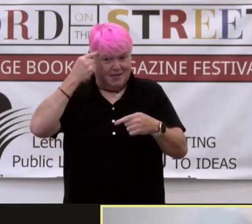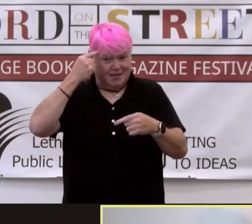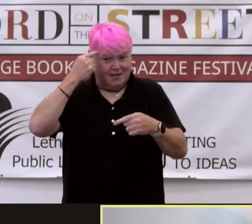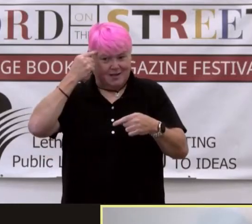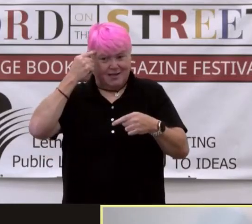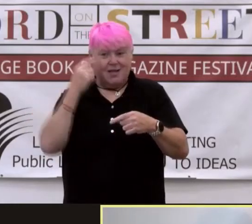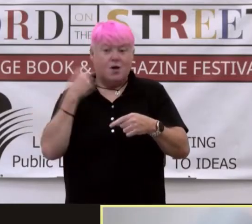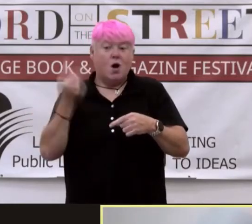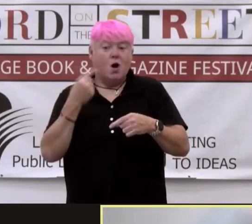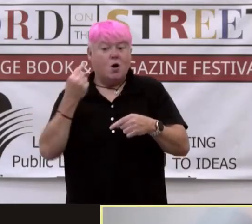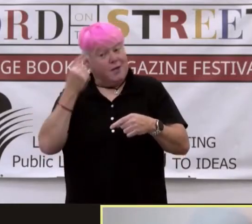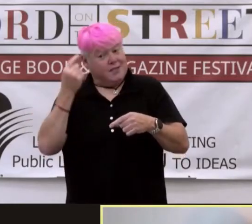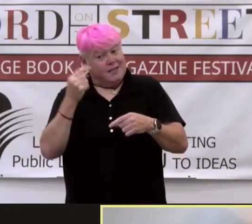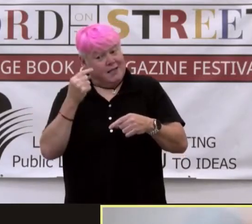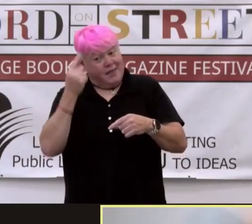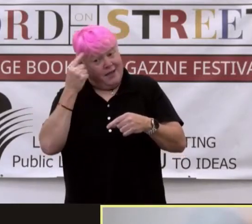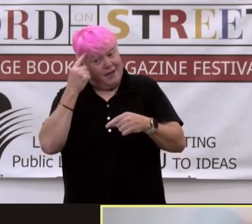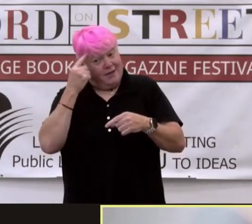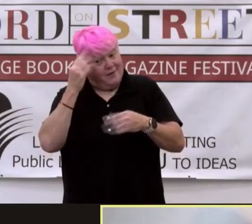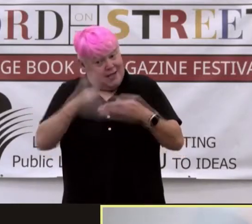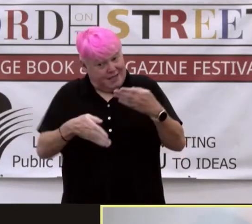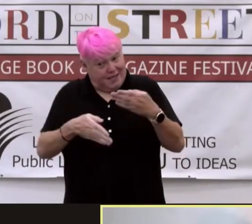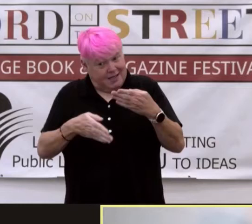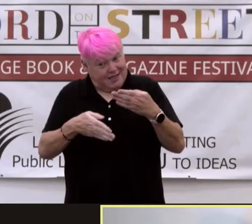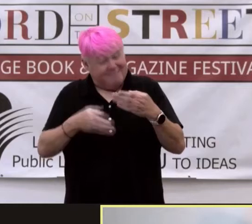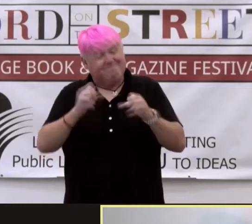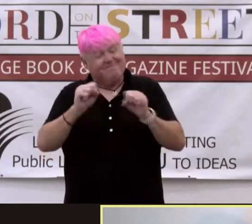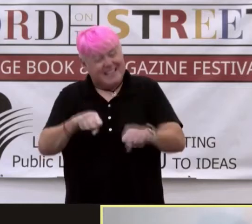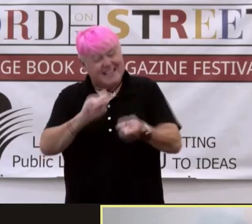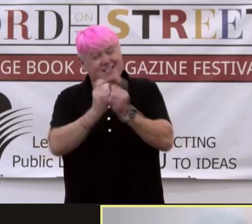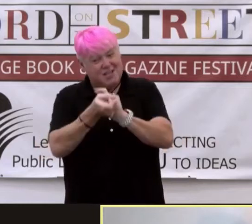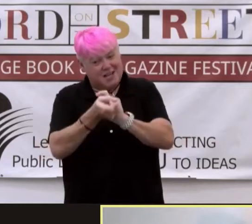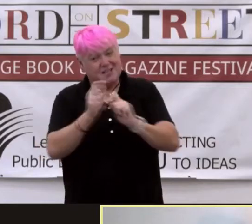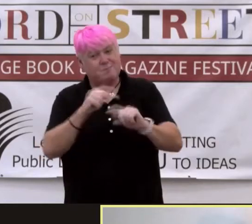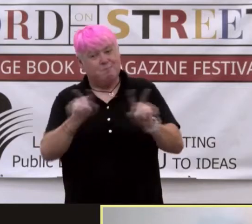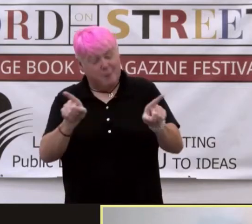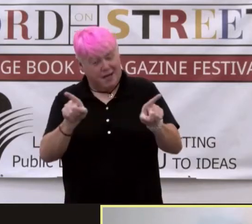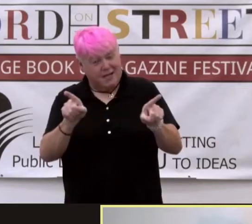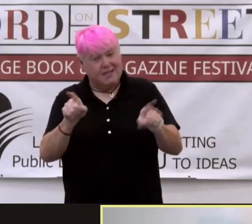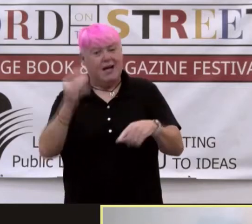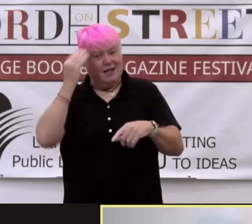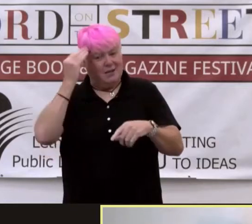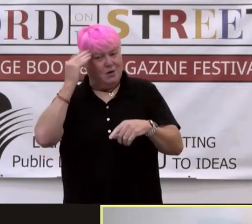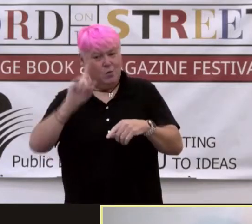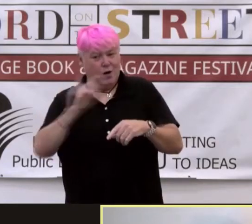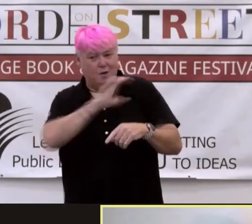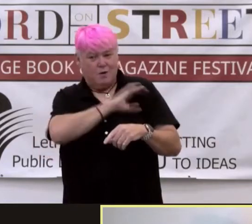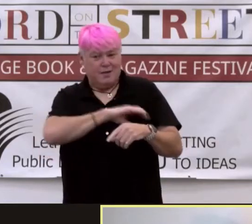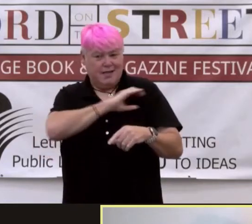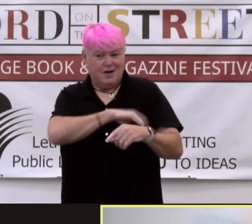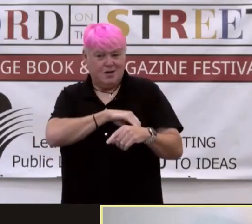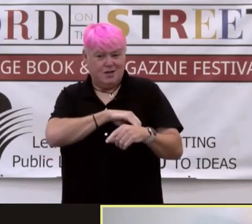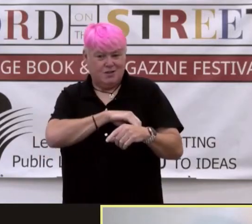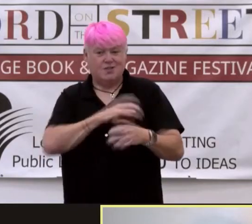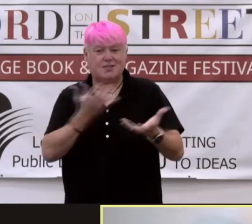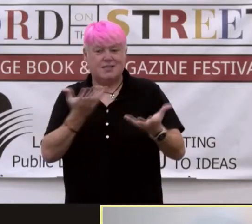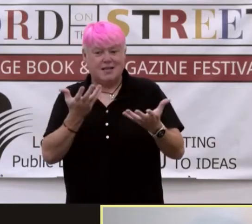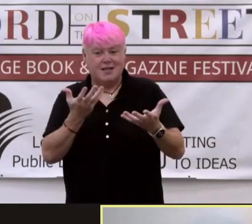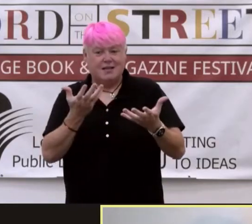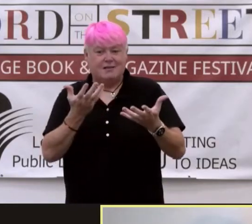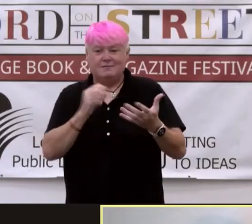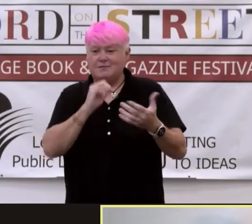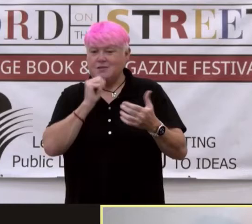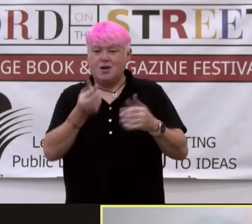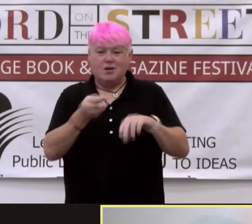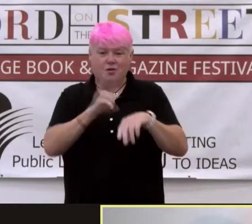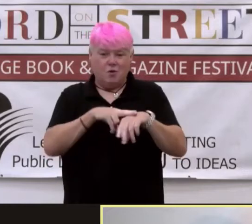ending. It can change, but I have a general idea of where I want my characters to end up. It's not usually a happy place. I'm at